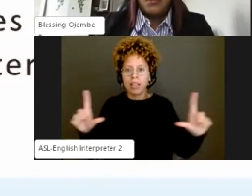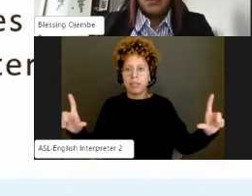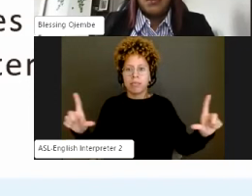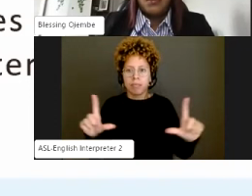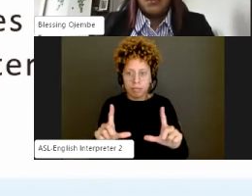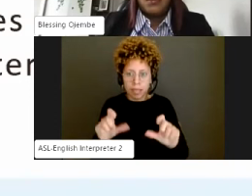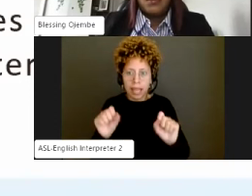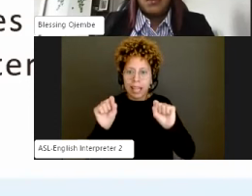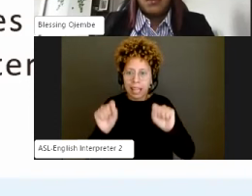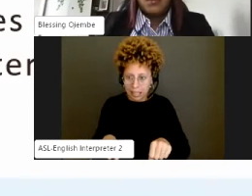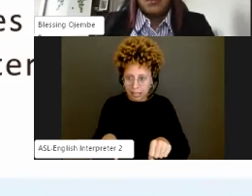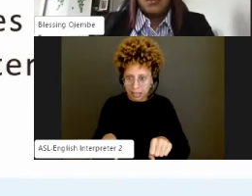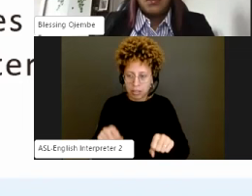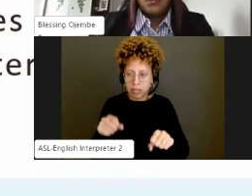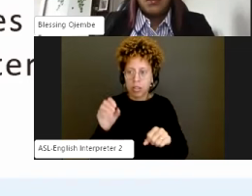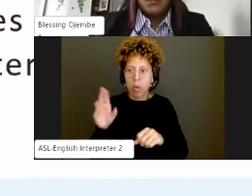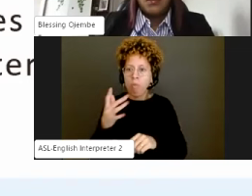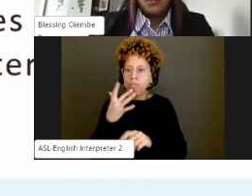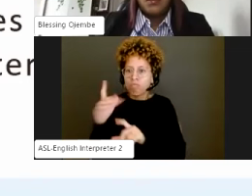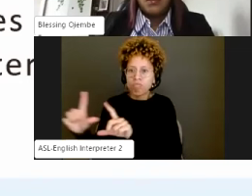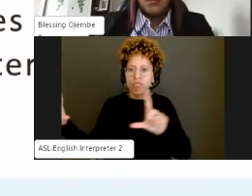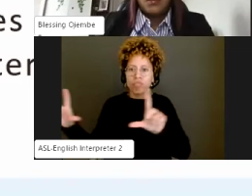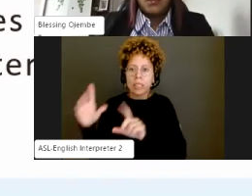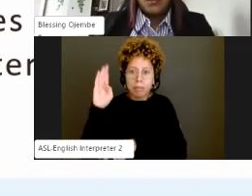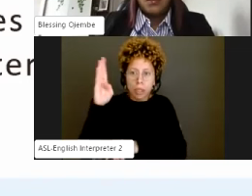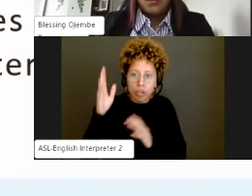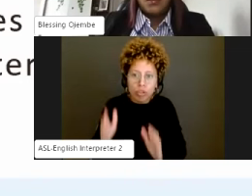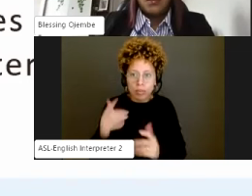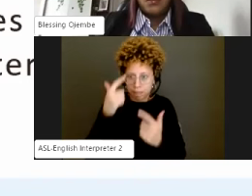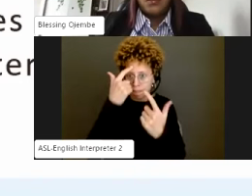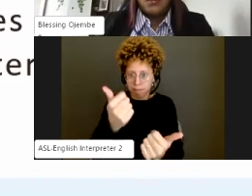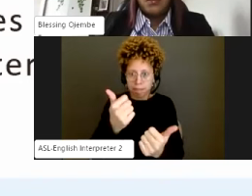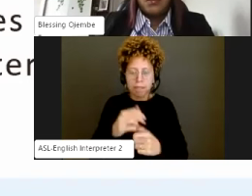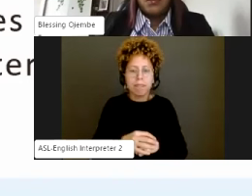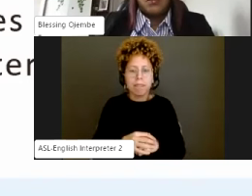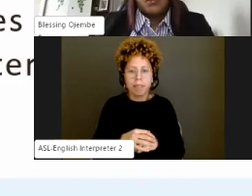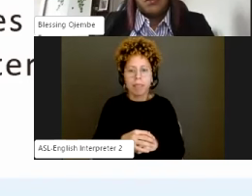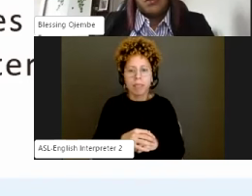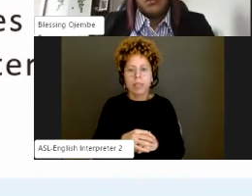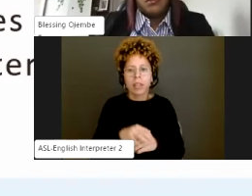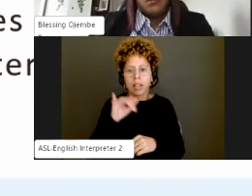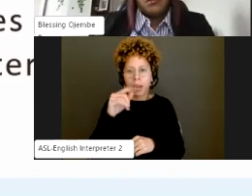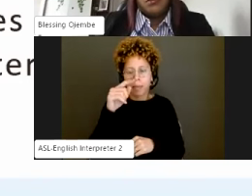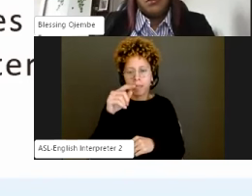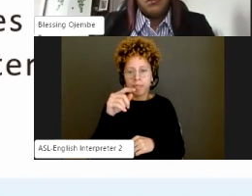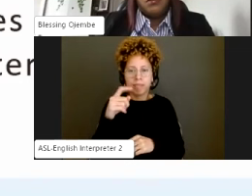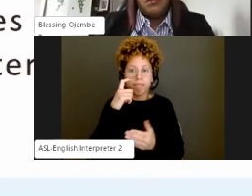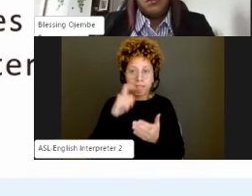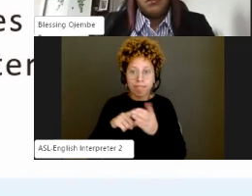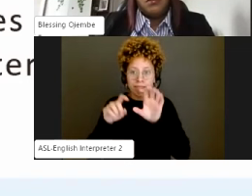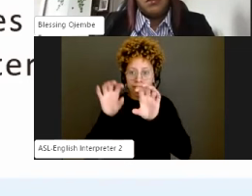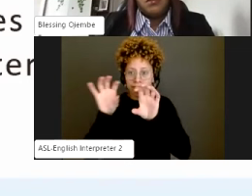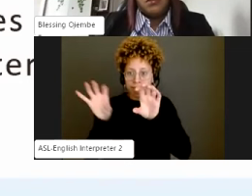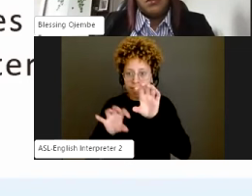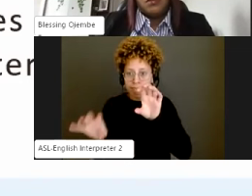the interpreters or the speakers on your own screen. They're in the little black box of speakers. You can either